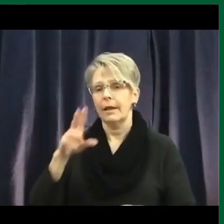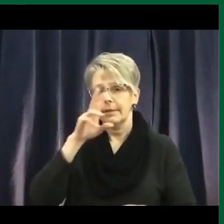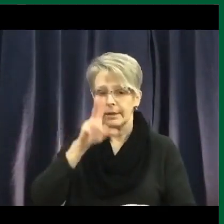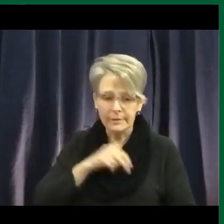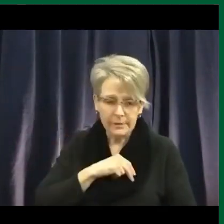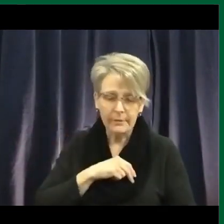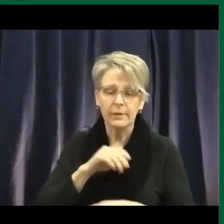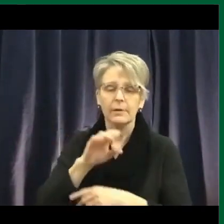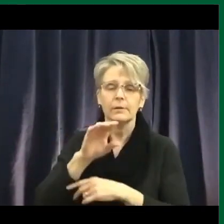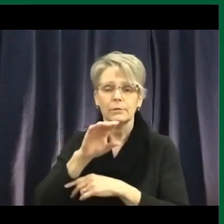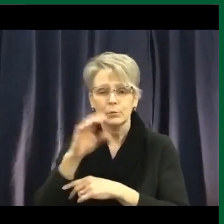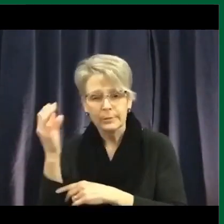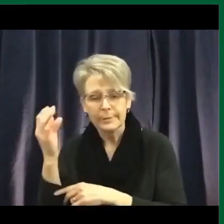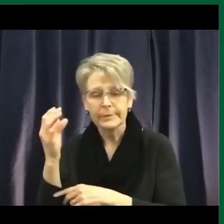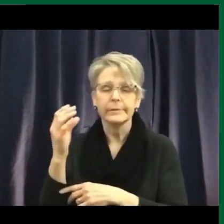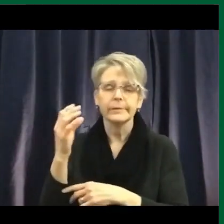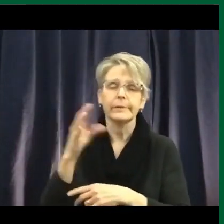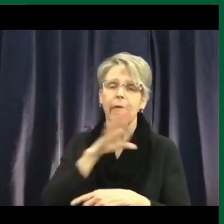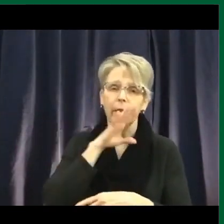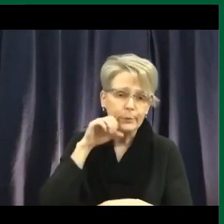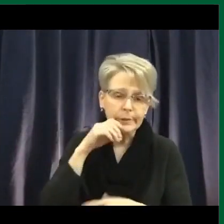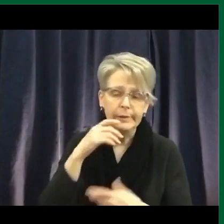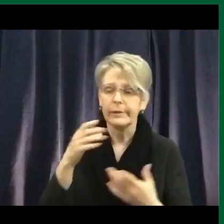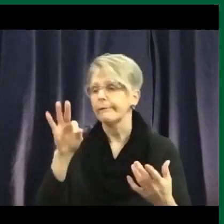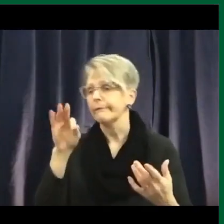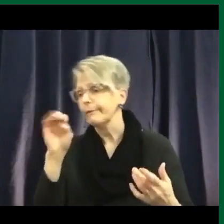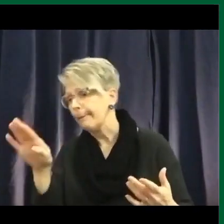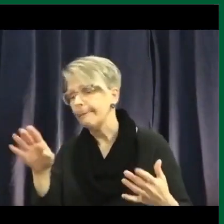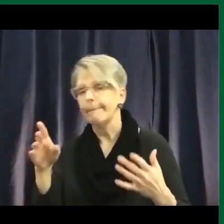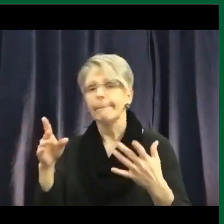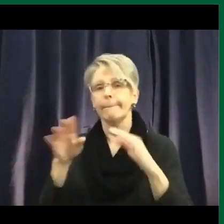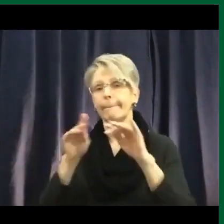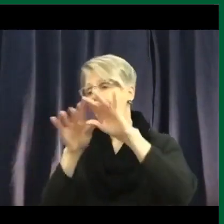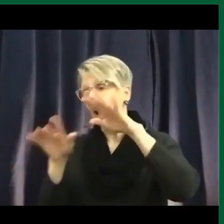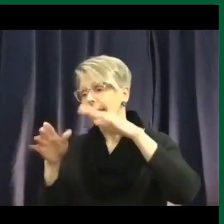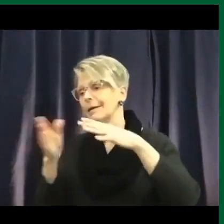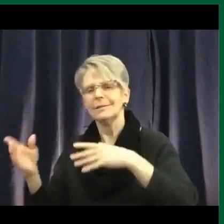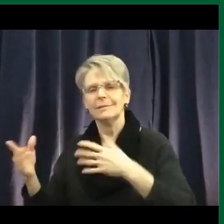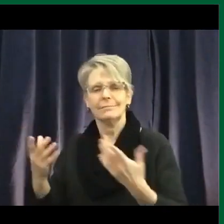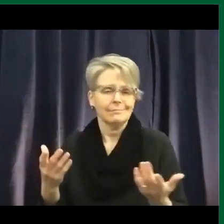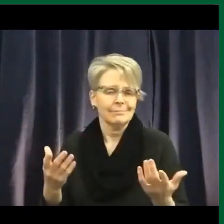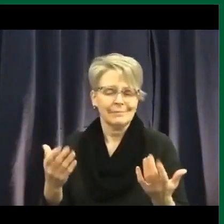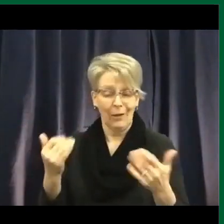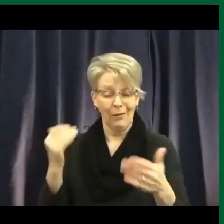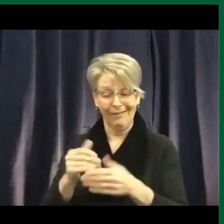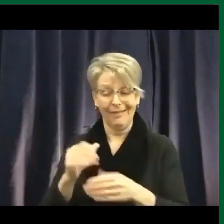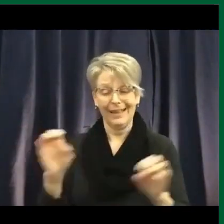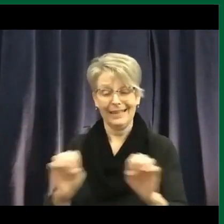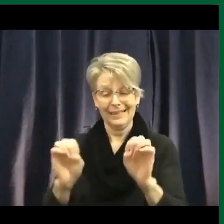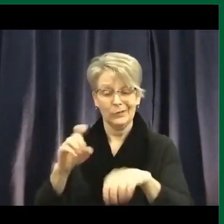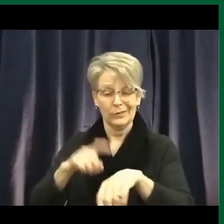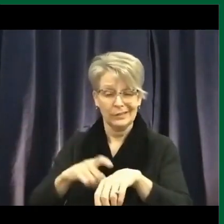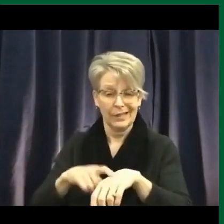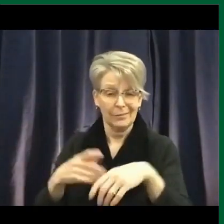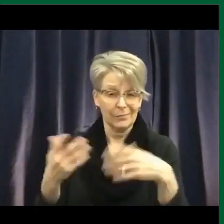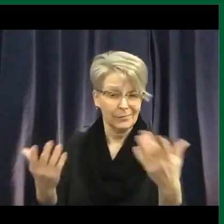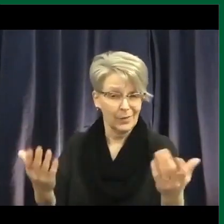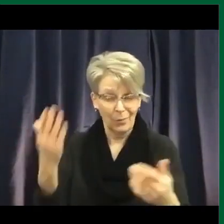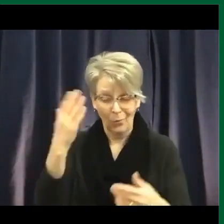Christmas break, even maybe February break, what we're seeing now in Regina. What can you tell people about Easter and maybe why we didn't